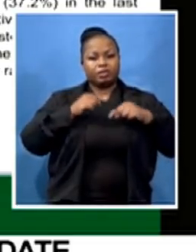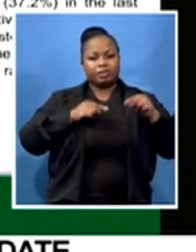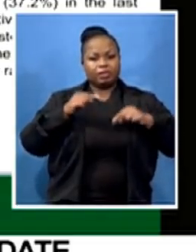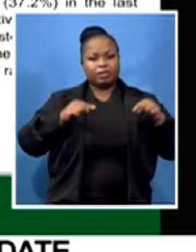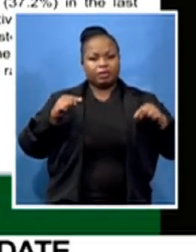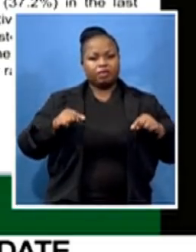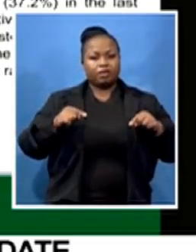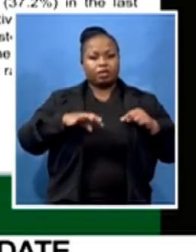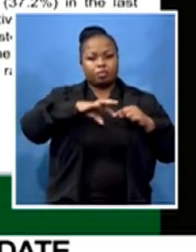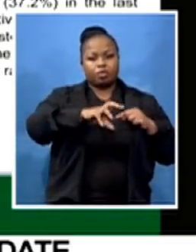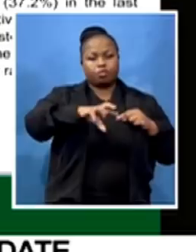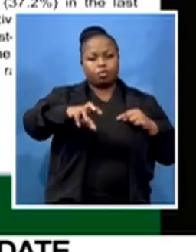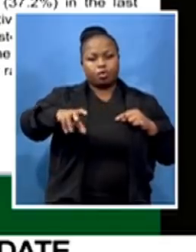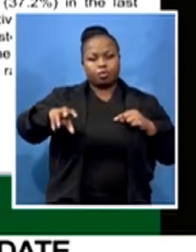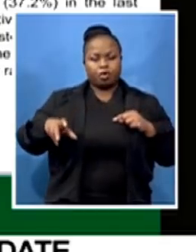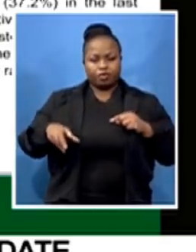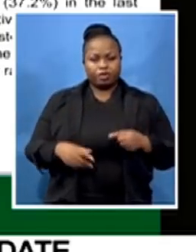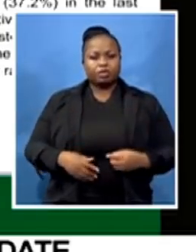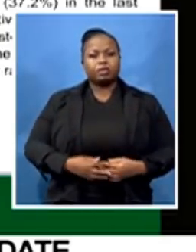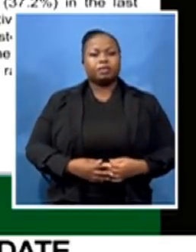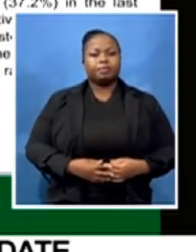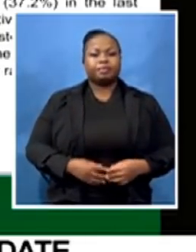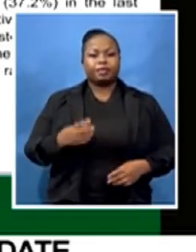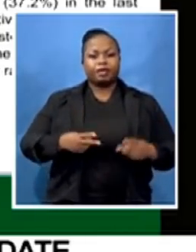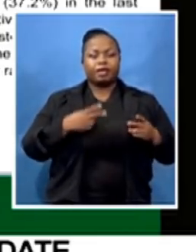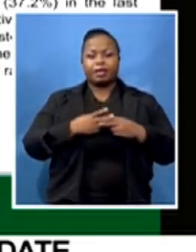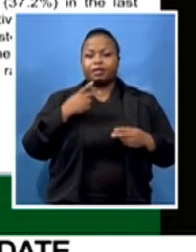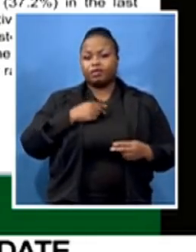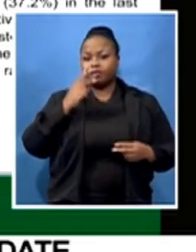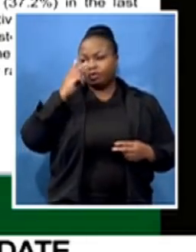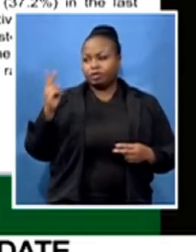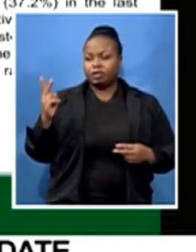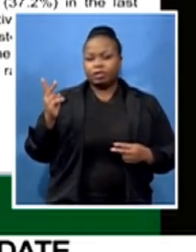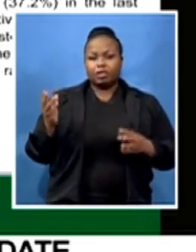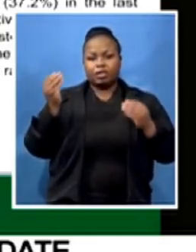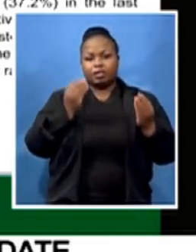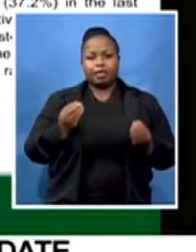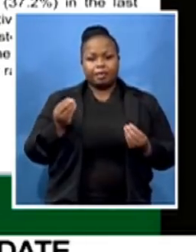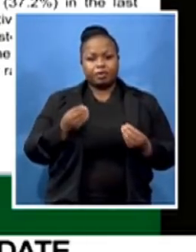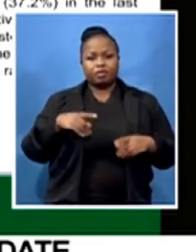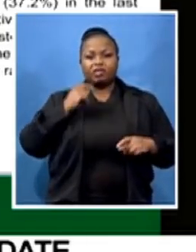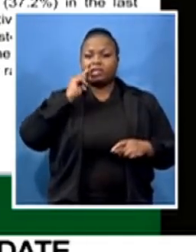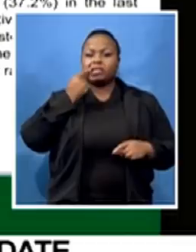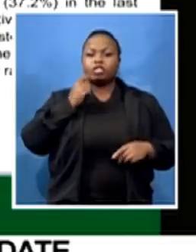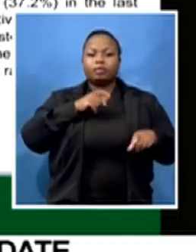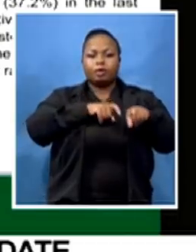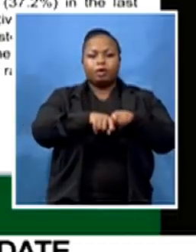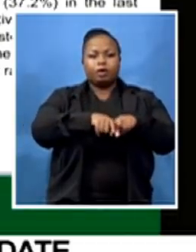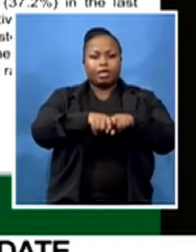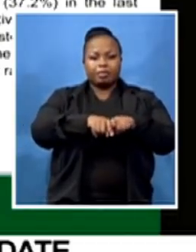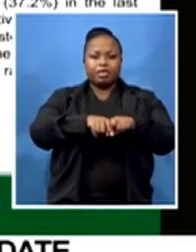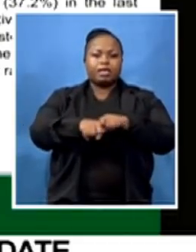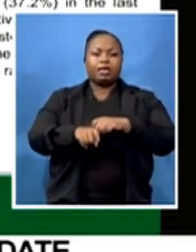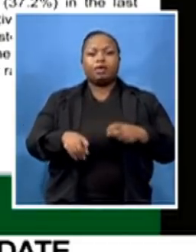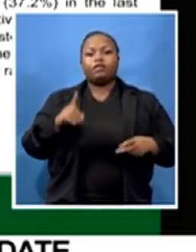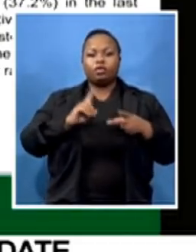So if you also look at the numbers of tests that have been done, The largest numbers of tests have been done in Gauteng, which